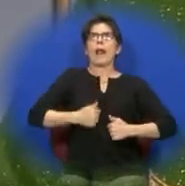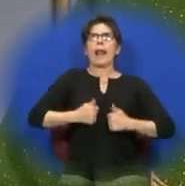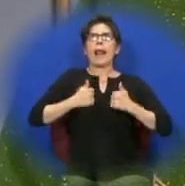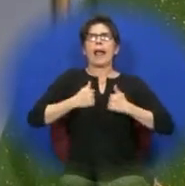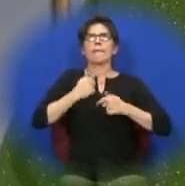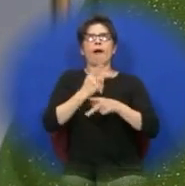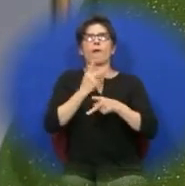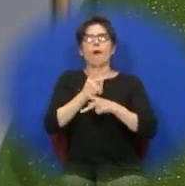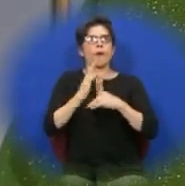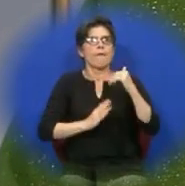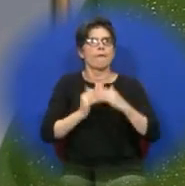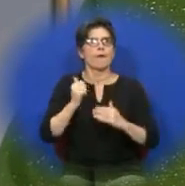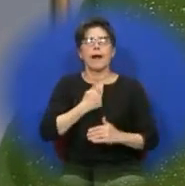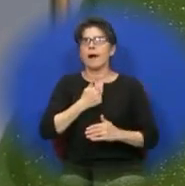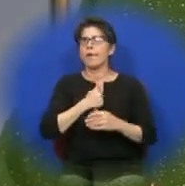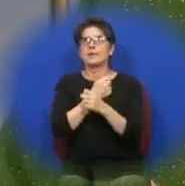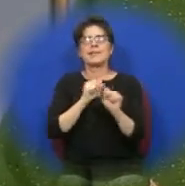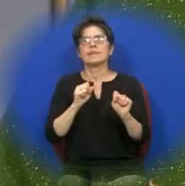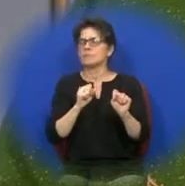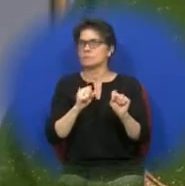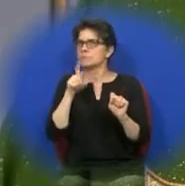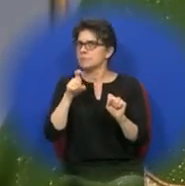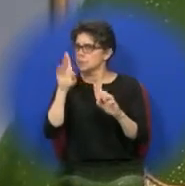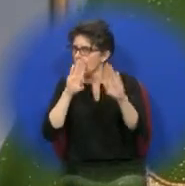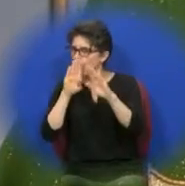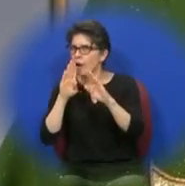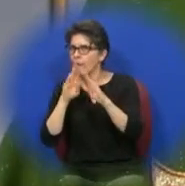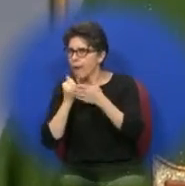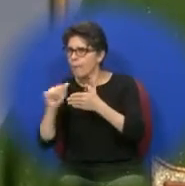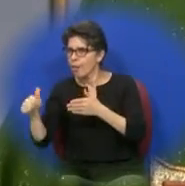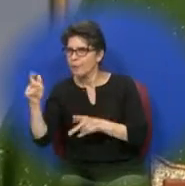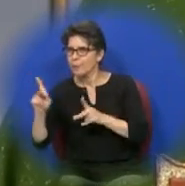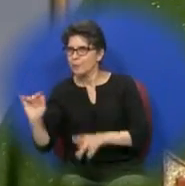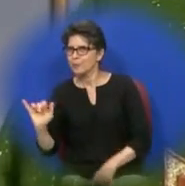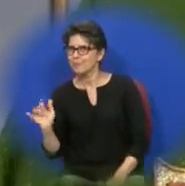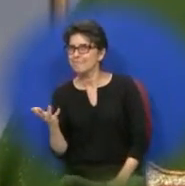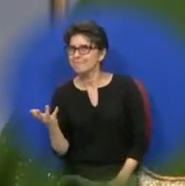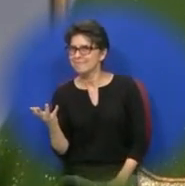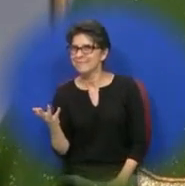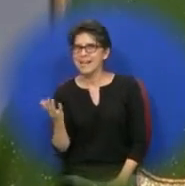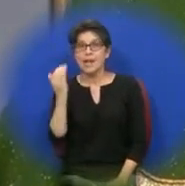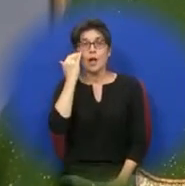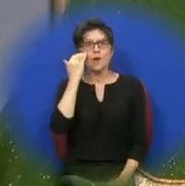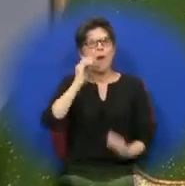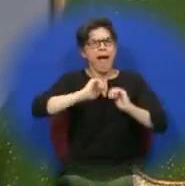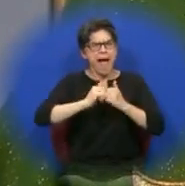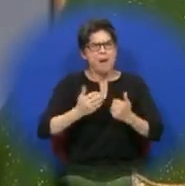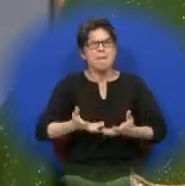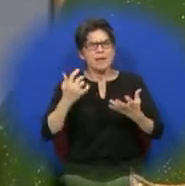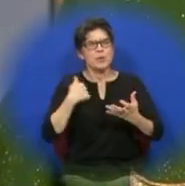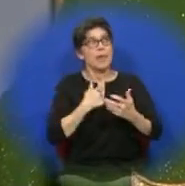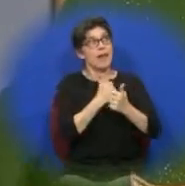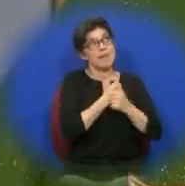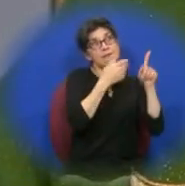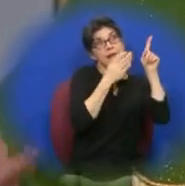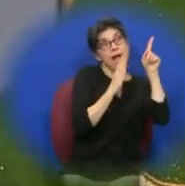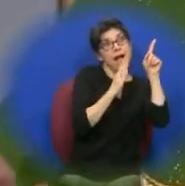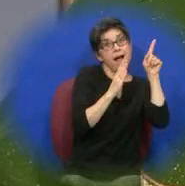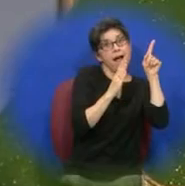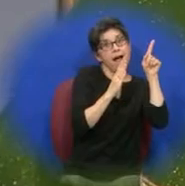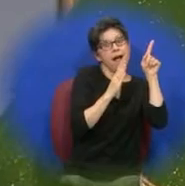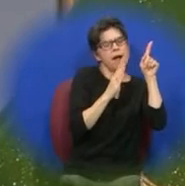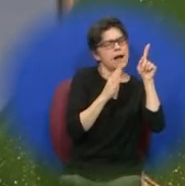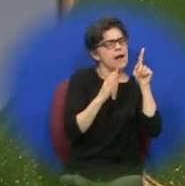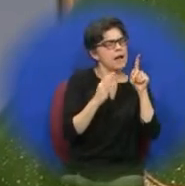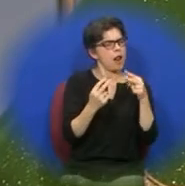own comforts and our own securities. And so for us to really know the extent of how much we love God is to look at our